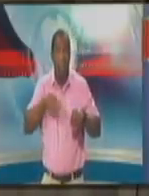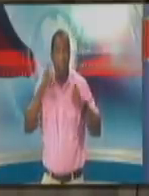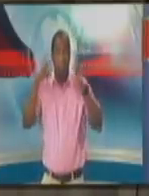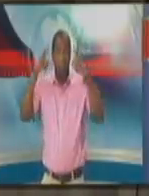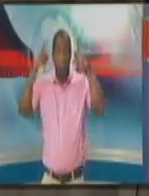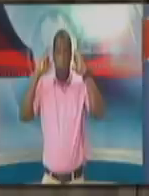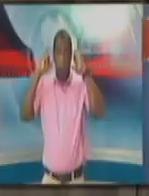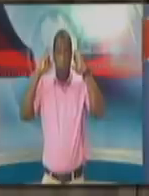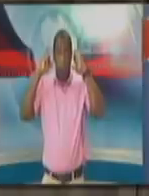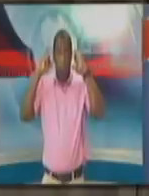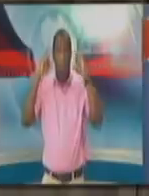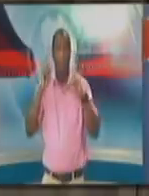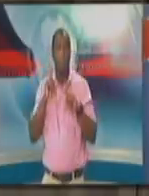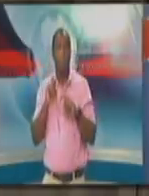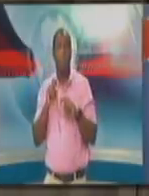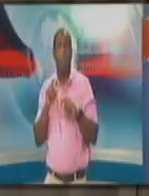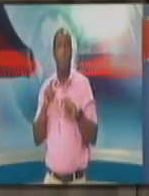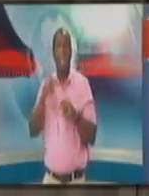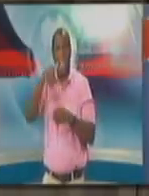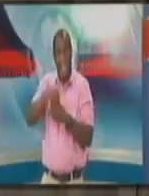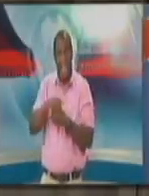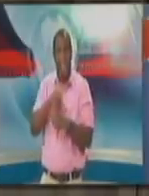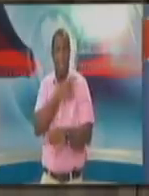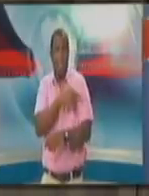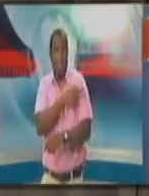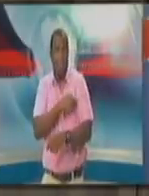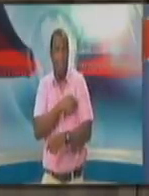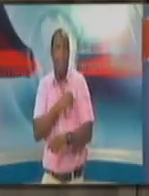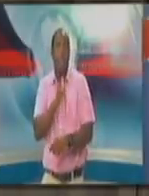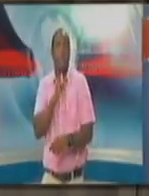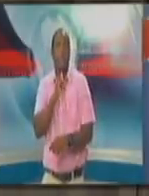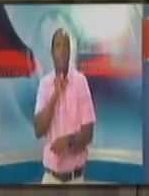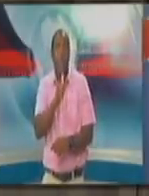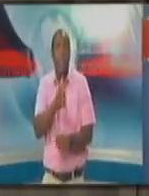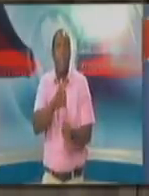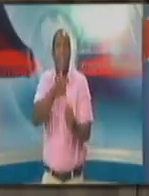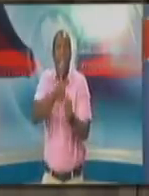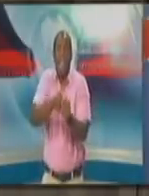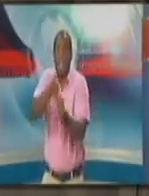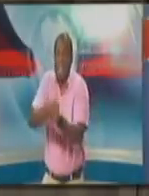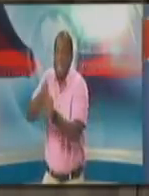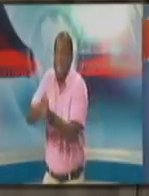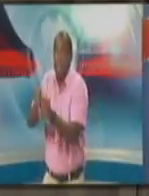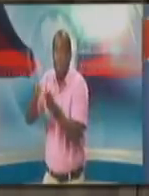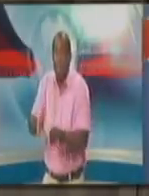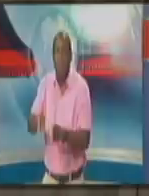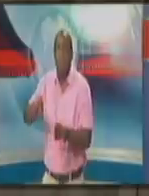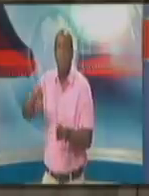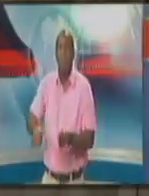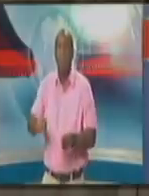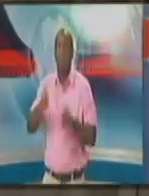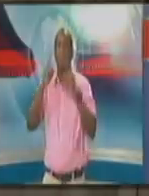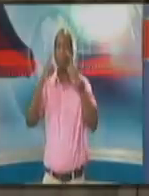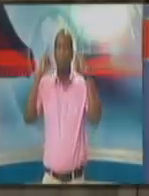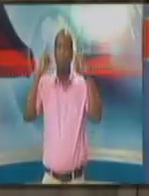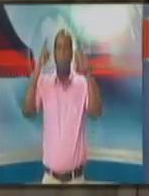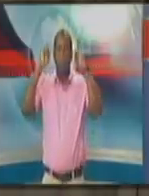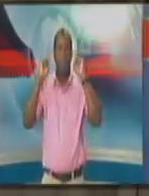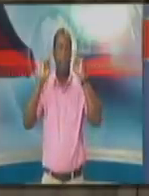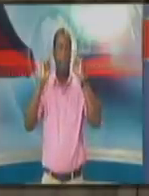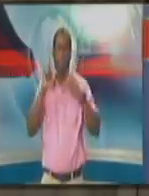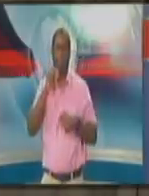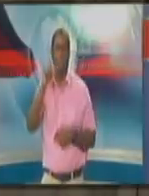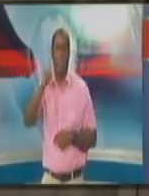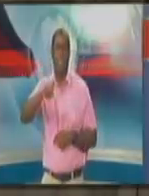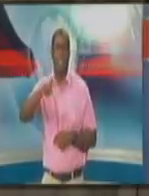So that's the first assumption that people are making, which is wrong. There are categories of risk. And as I said before, if you're intubating a patient, if you're